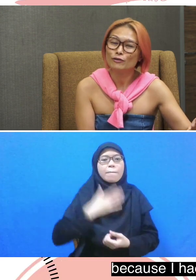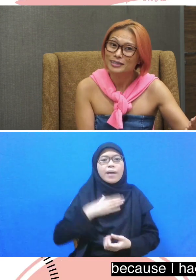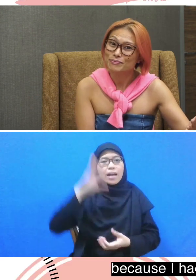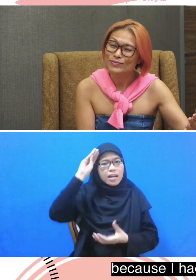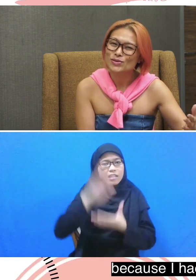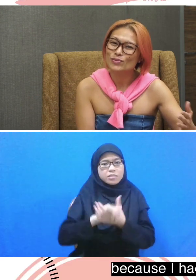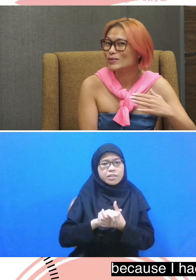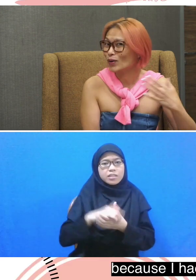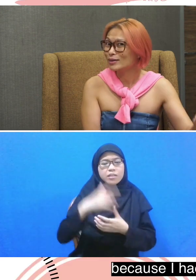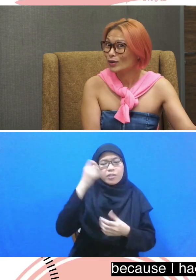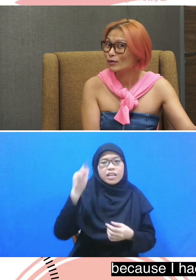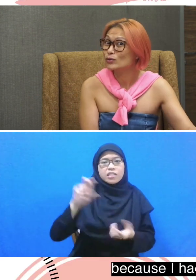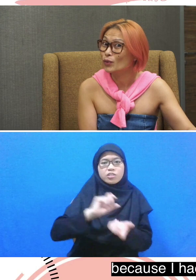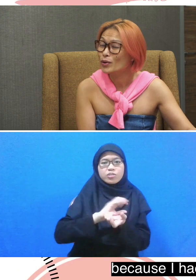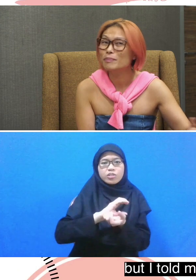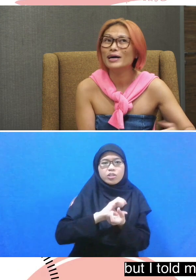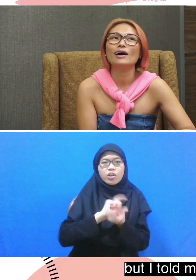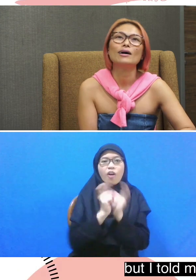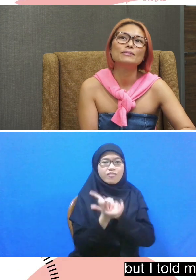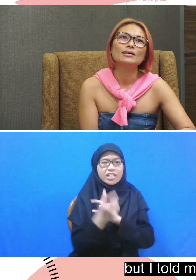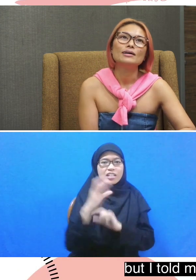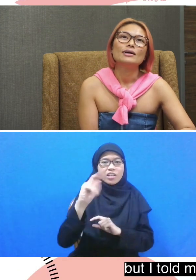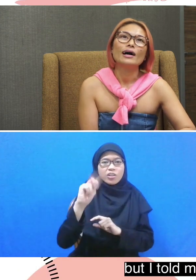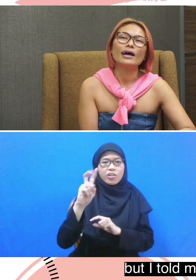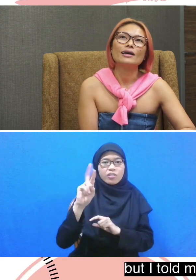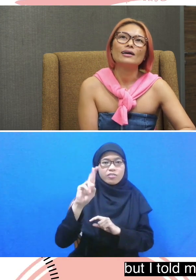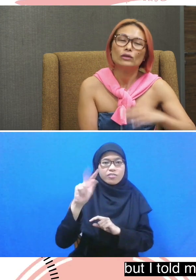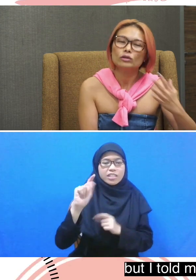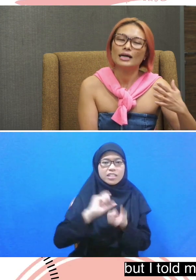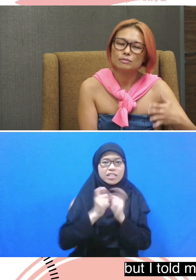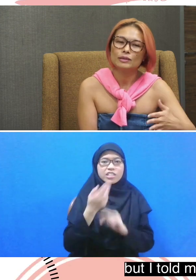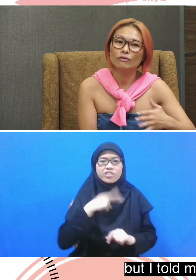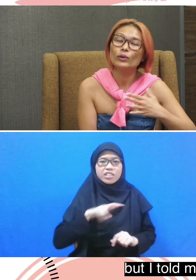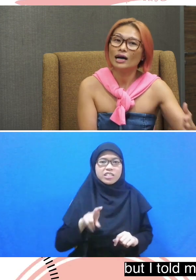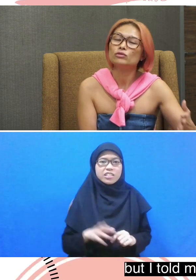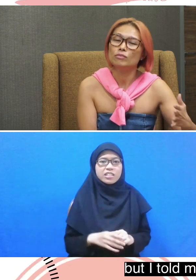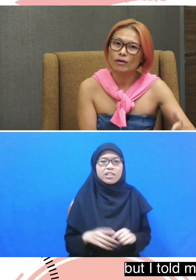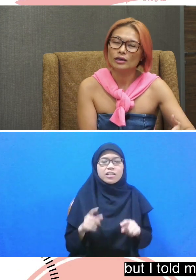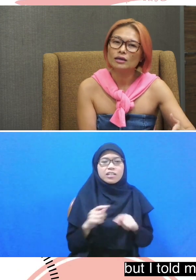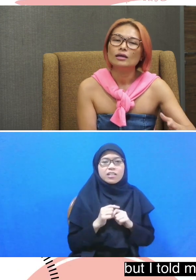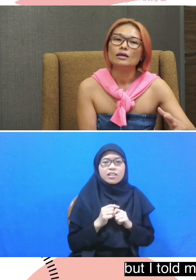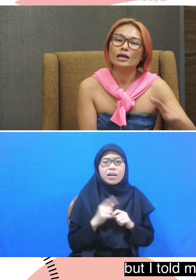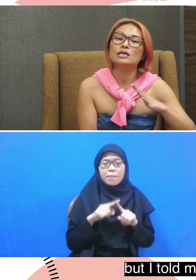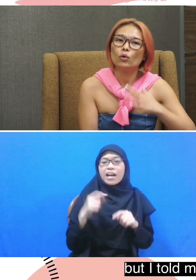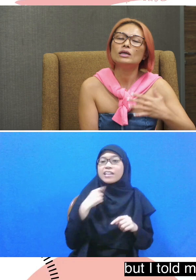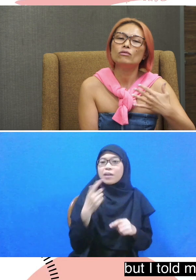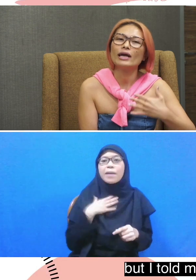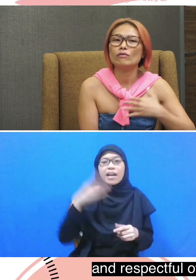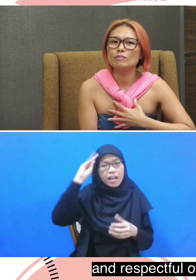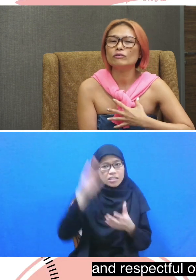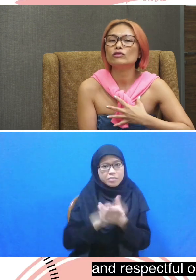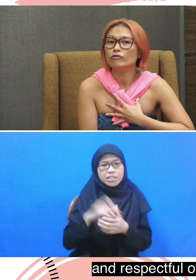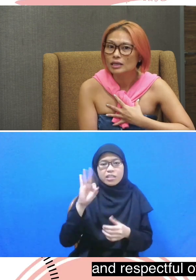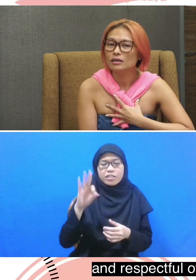had to convert. So maybe not a lot of you know, but I told my husband, if we are to marry, it is only right